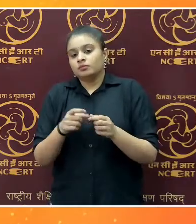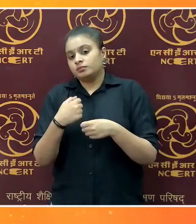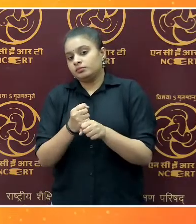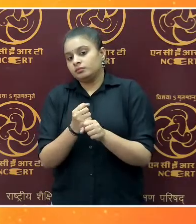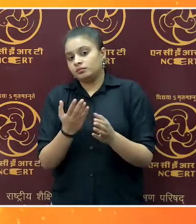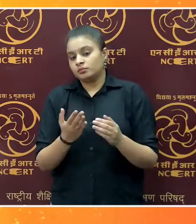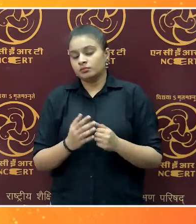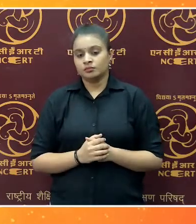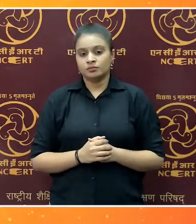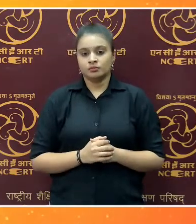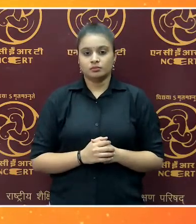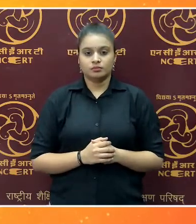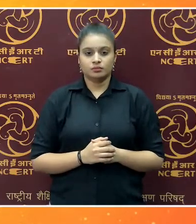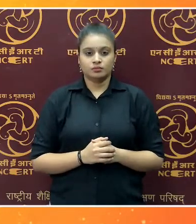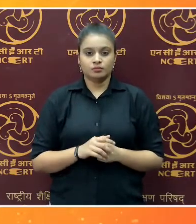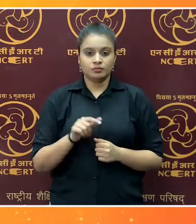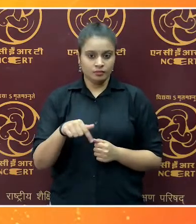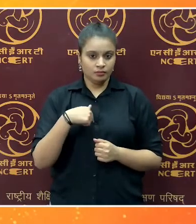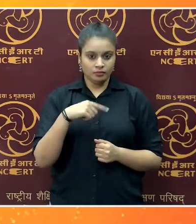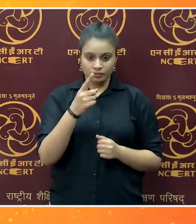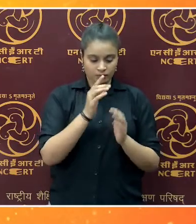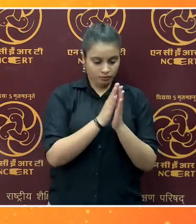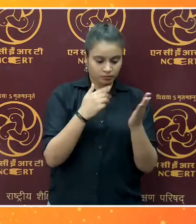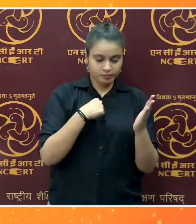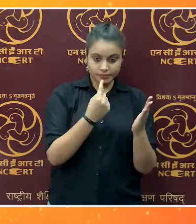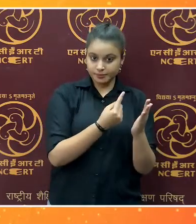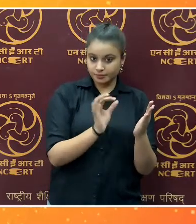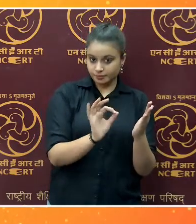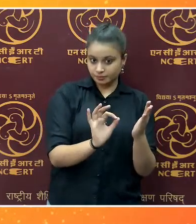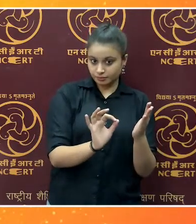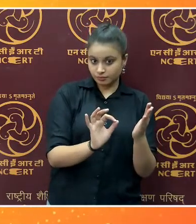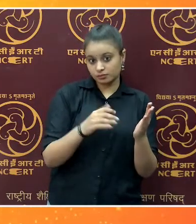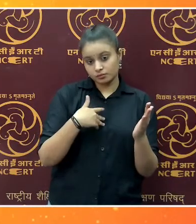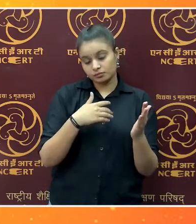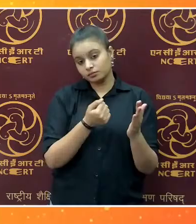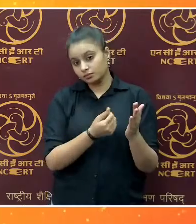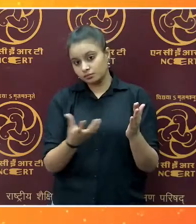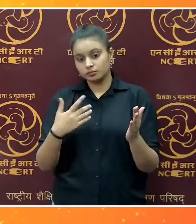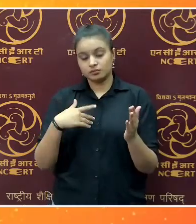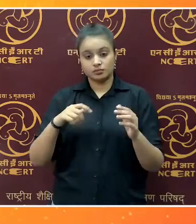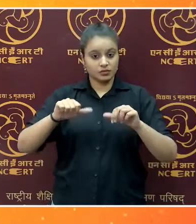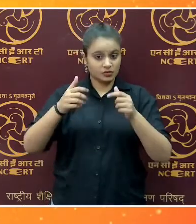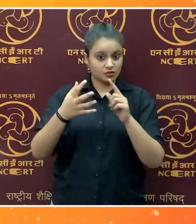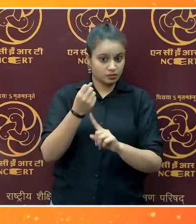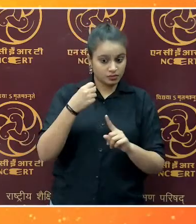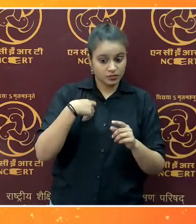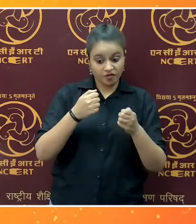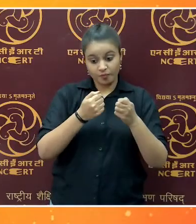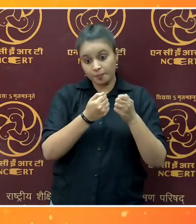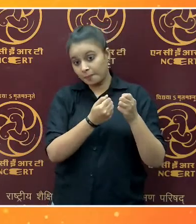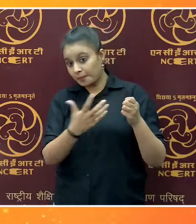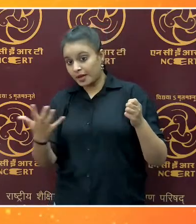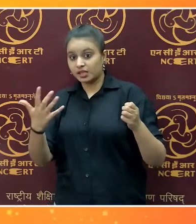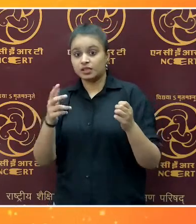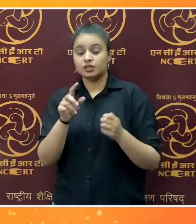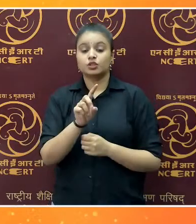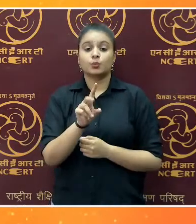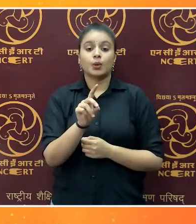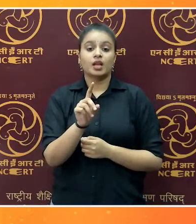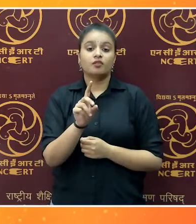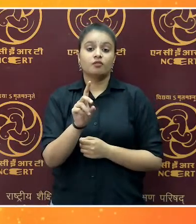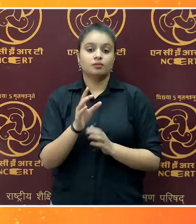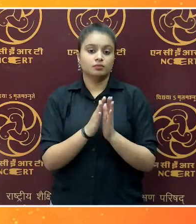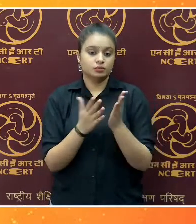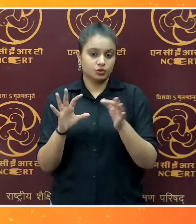1920. So this is not just one book, it achieved great success. So it's a series of 12 books. And